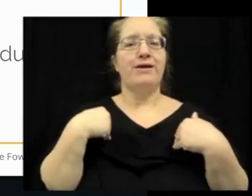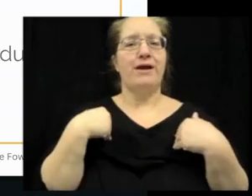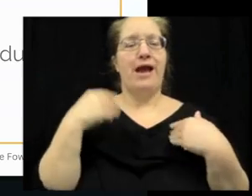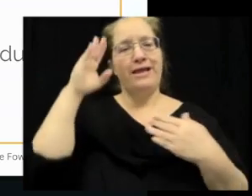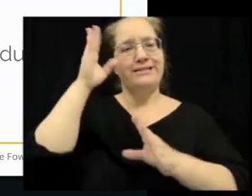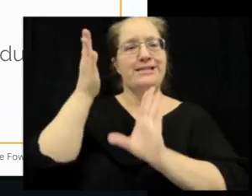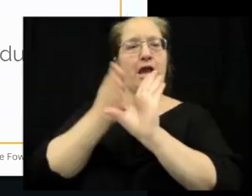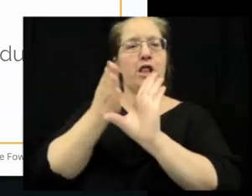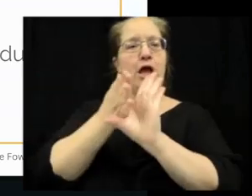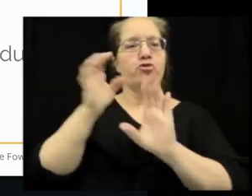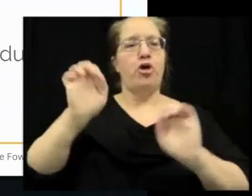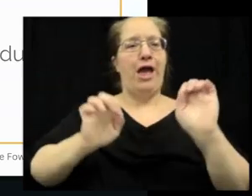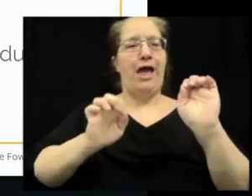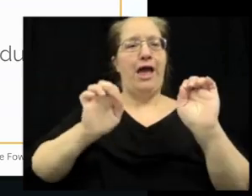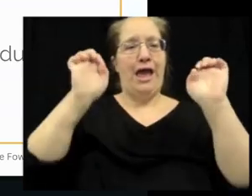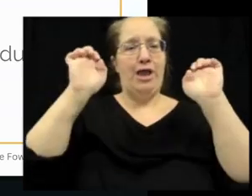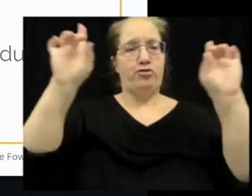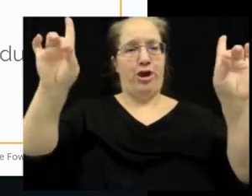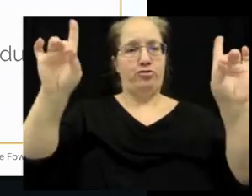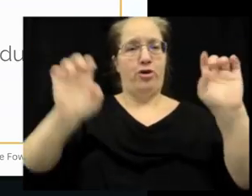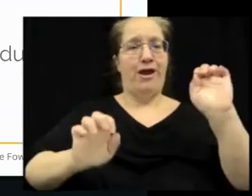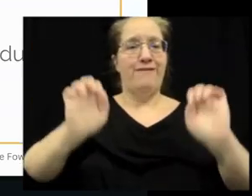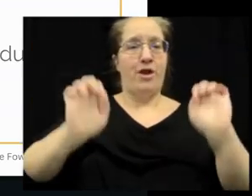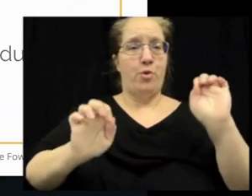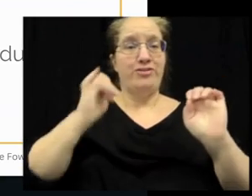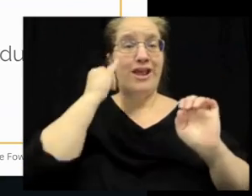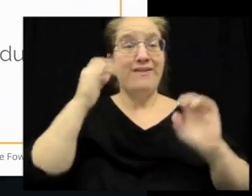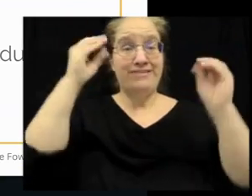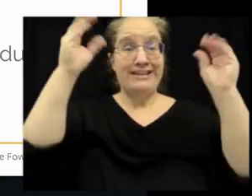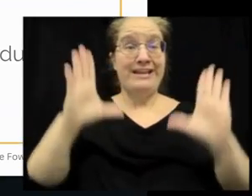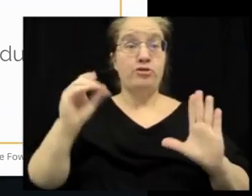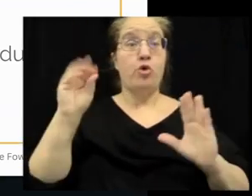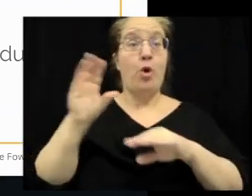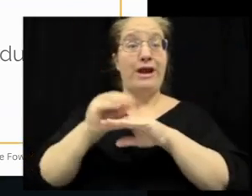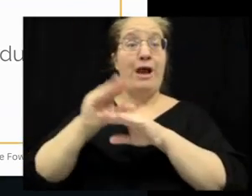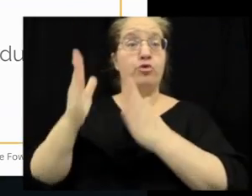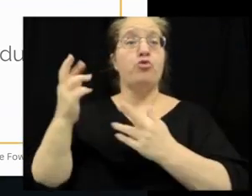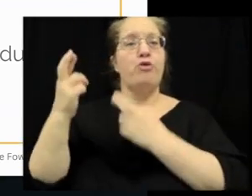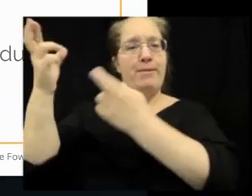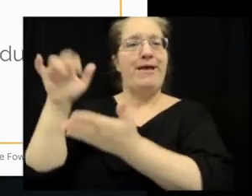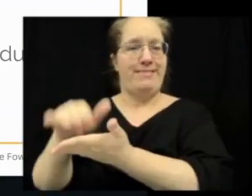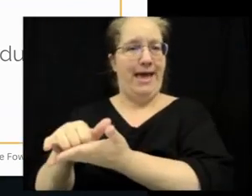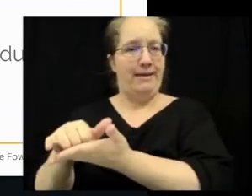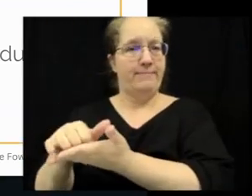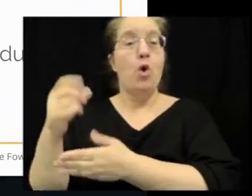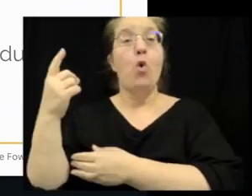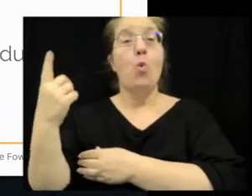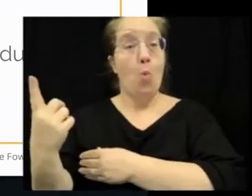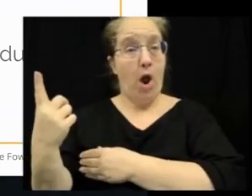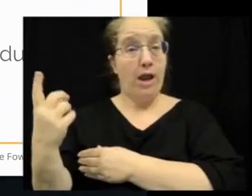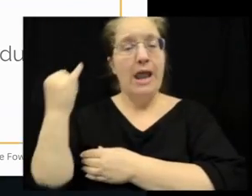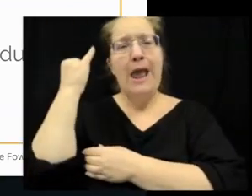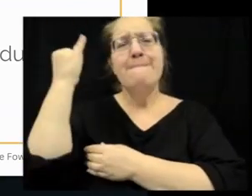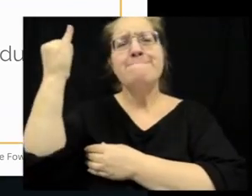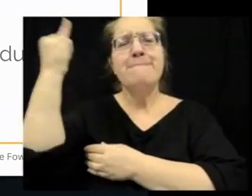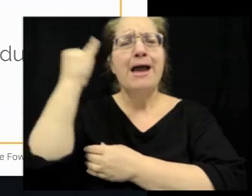psychoeducational evaluation if the teacher or counselor suggests it. One is that, imagine that